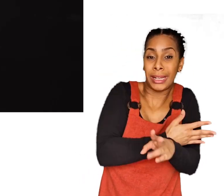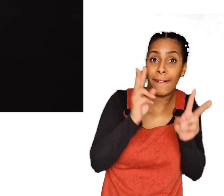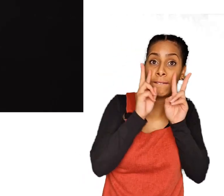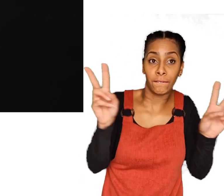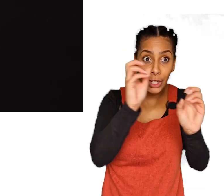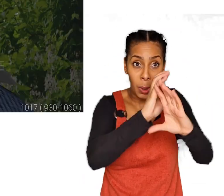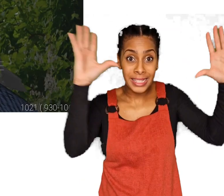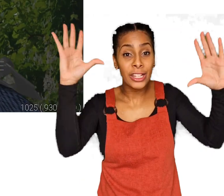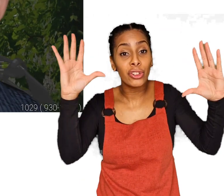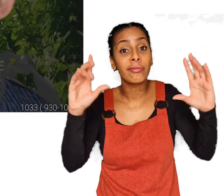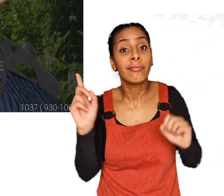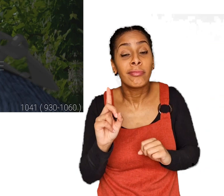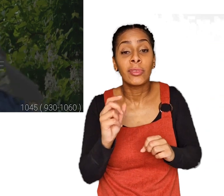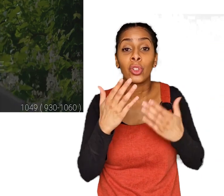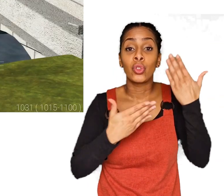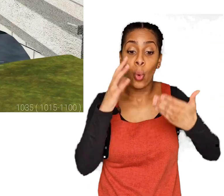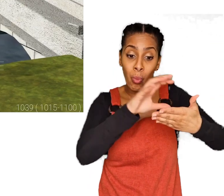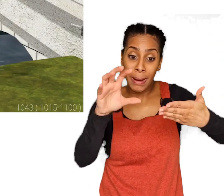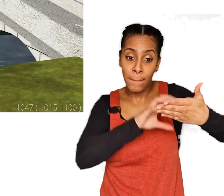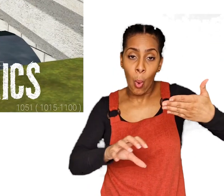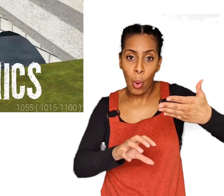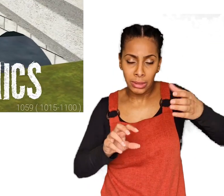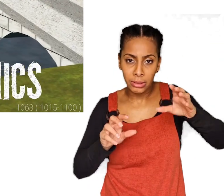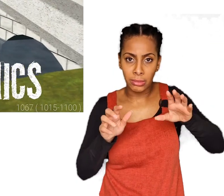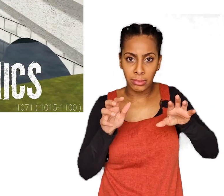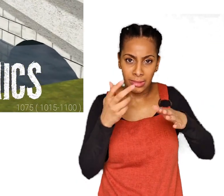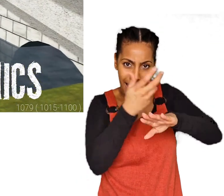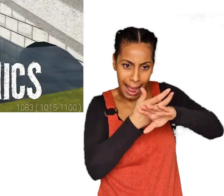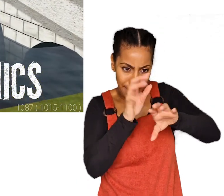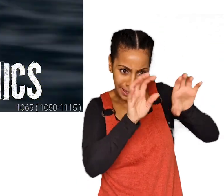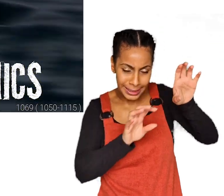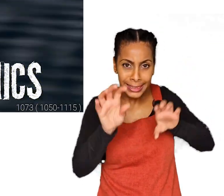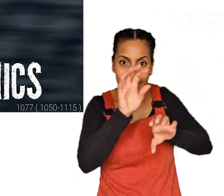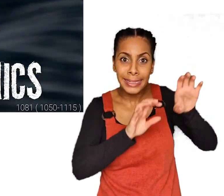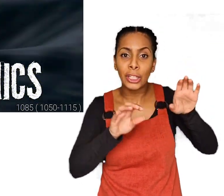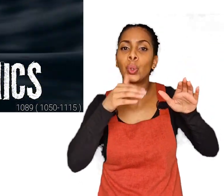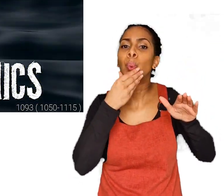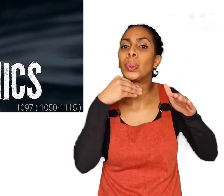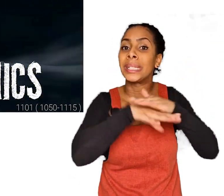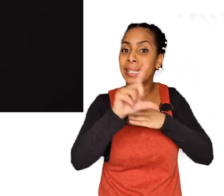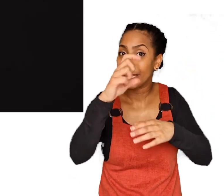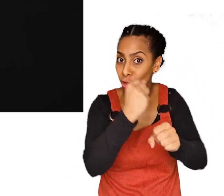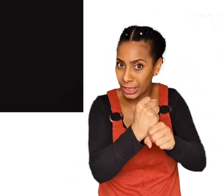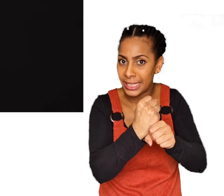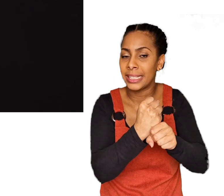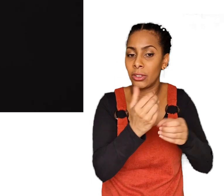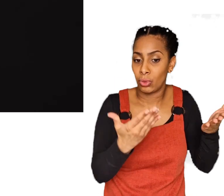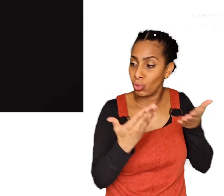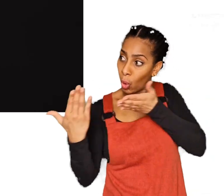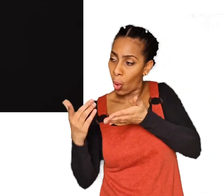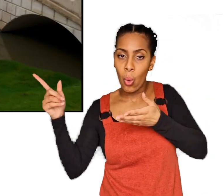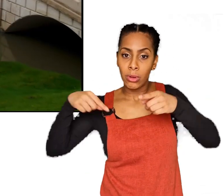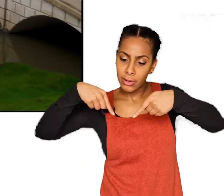animated storyboard. So we create a sequence in CG for the director to see and basically try a